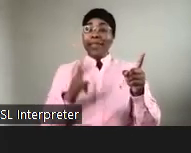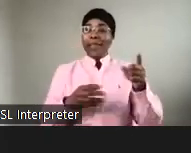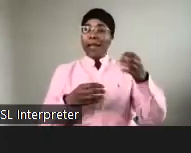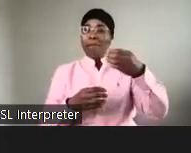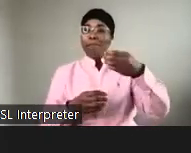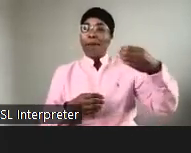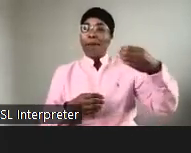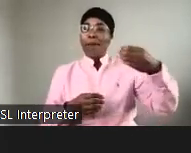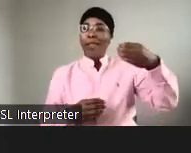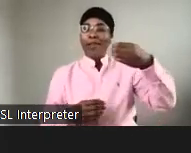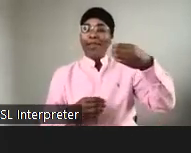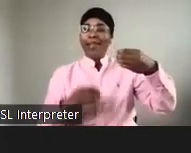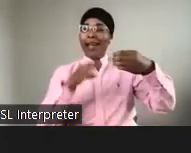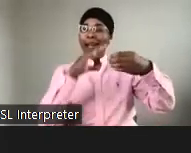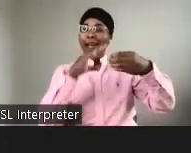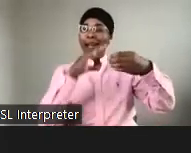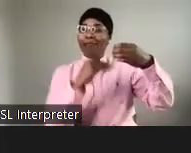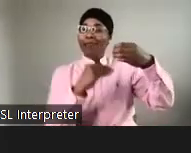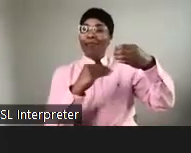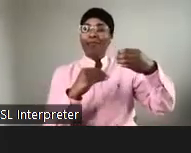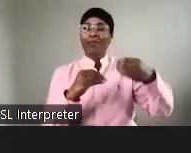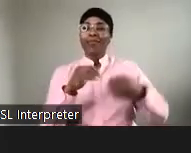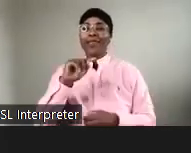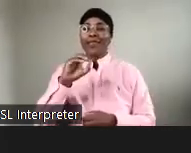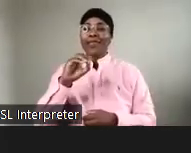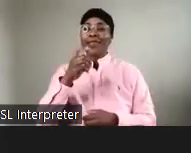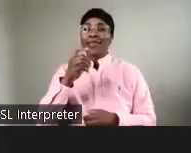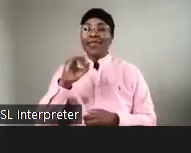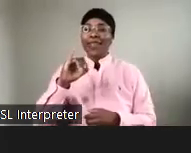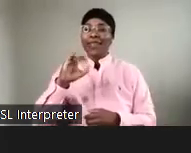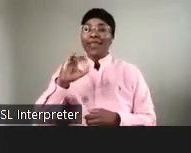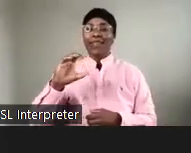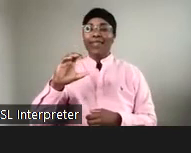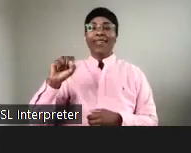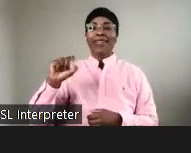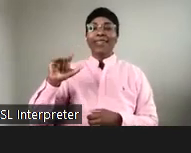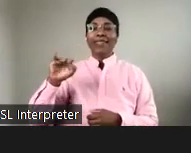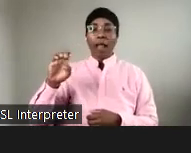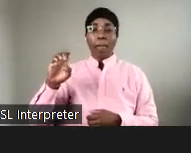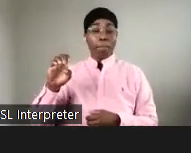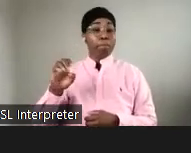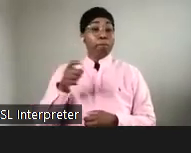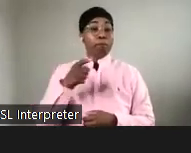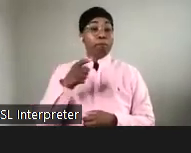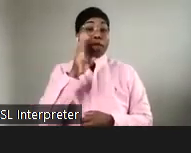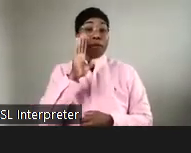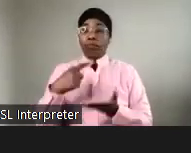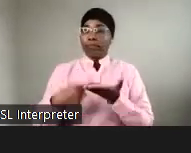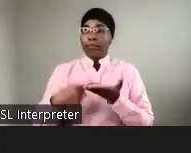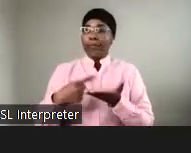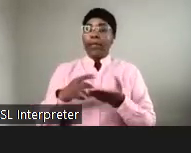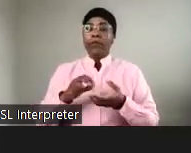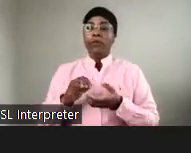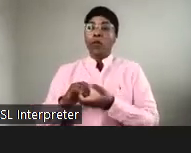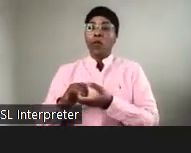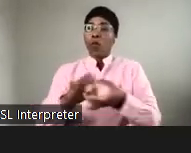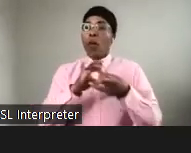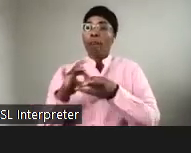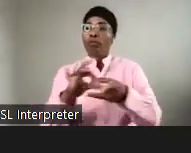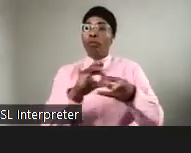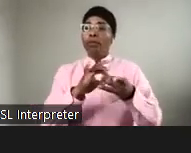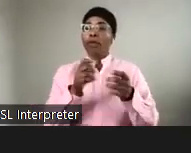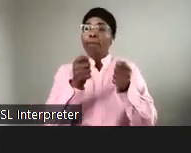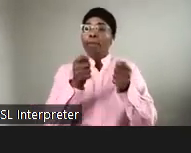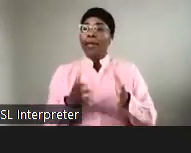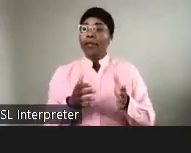healthy for you, Keith. And I'm excited to hear him talk about cooperative management that they've been doing for quite a while now with the